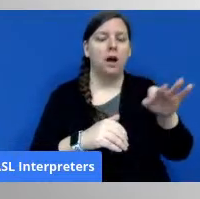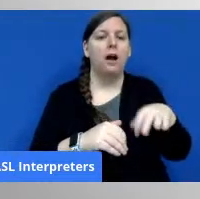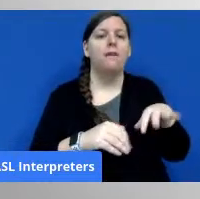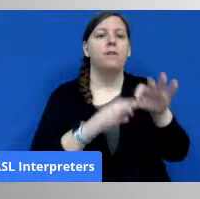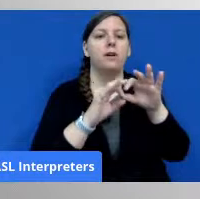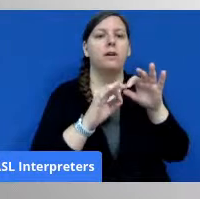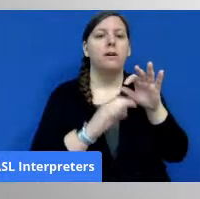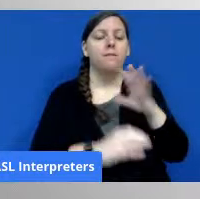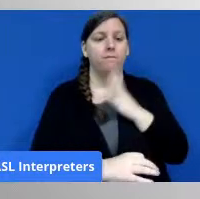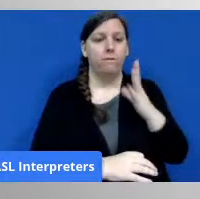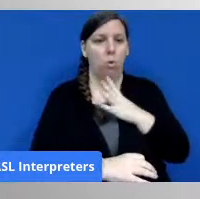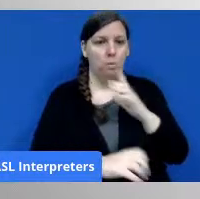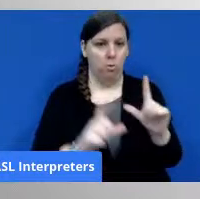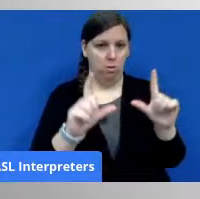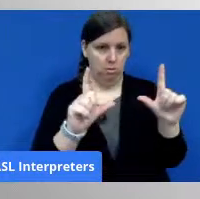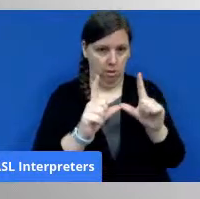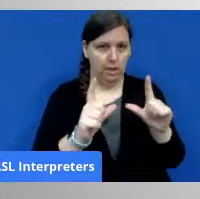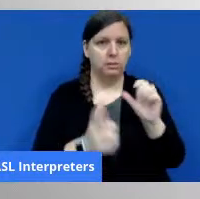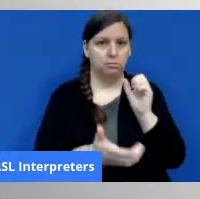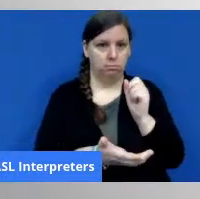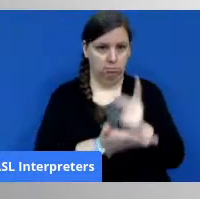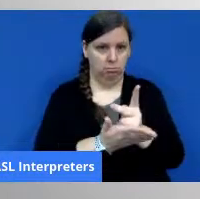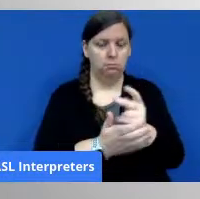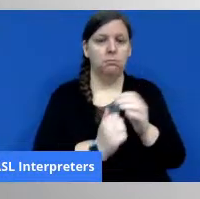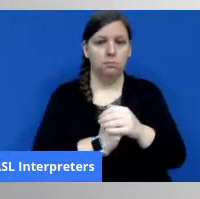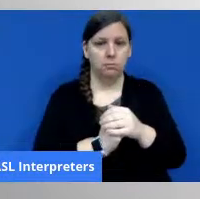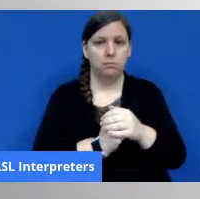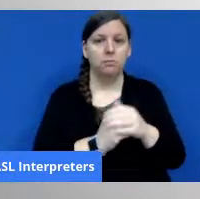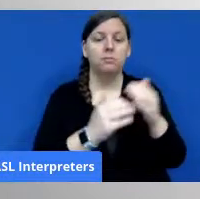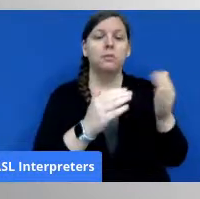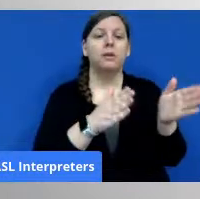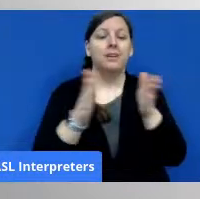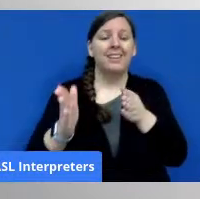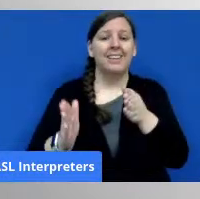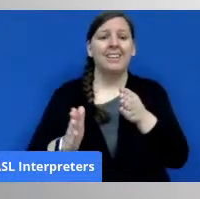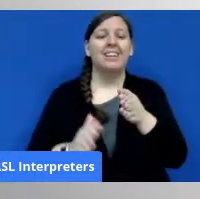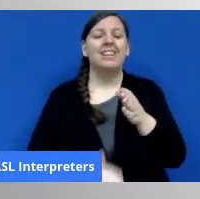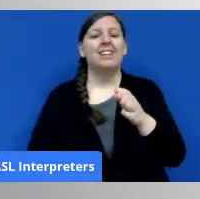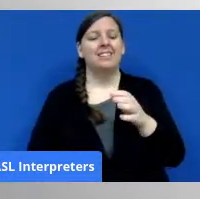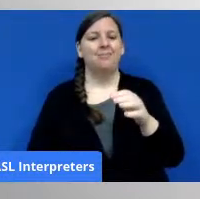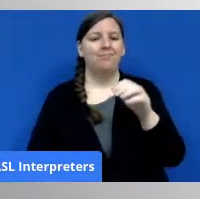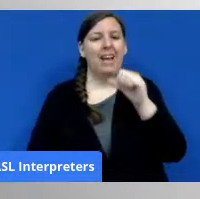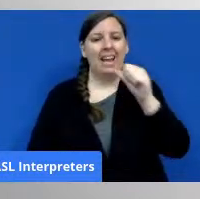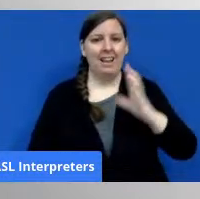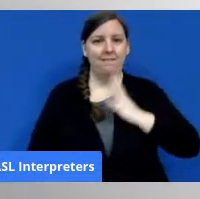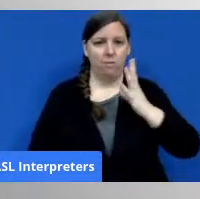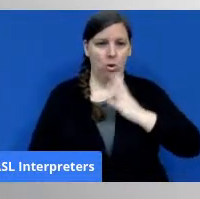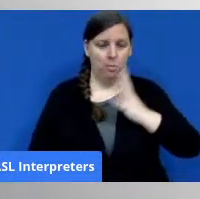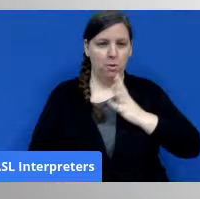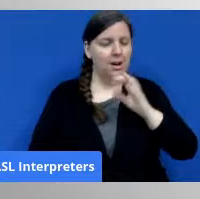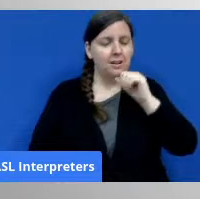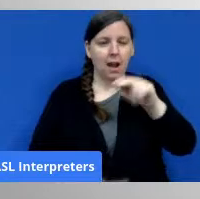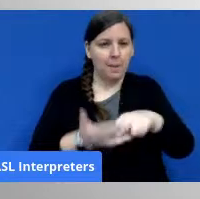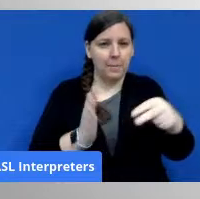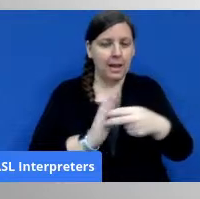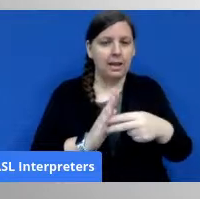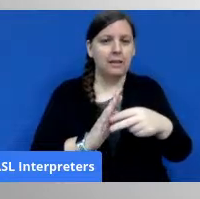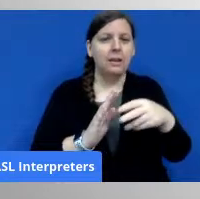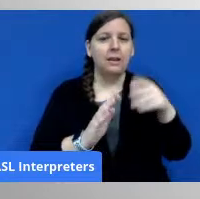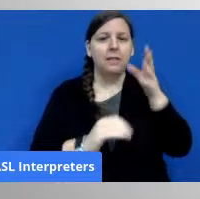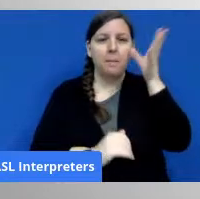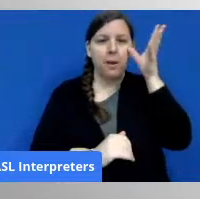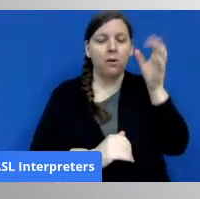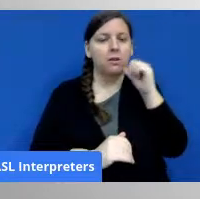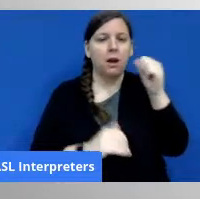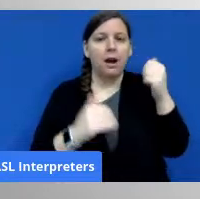This is, of course, sort of in juxtaposition to informal sources of childcare. So it doesn't mean that a family doesn't have a formal